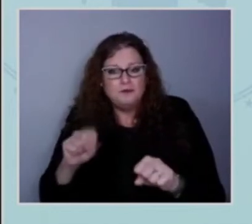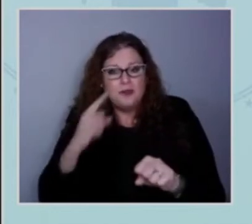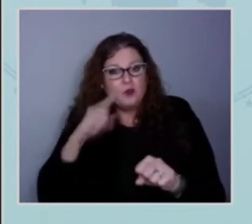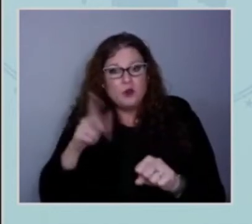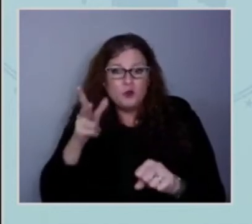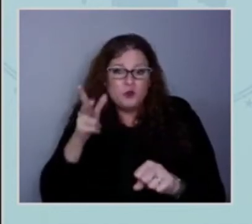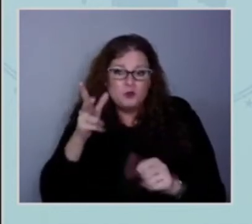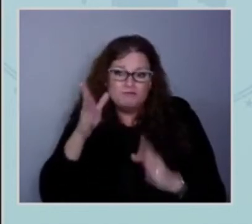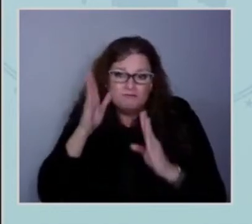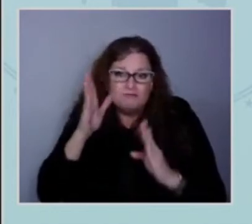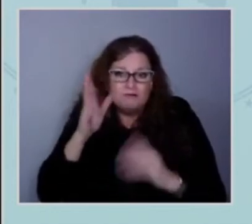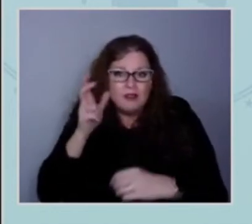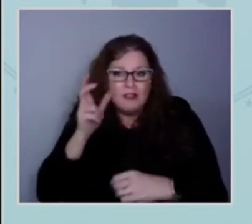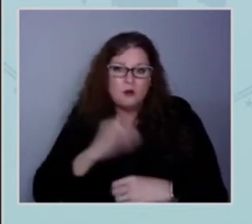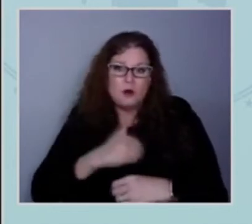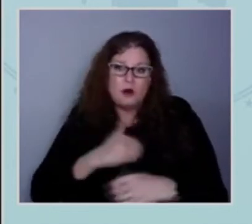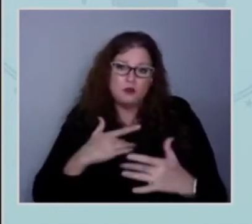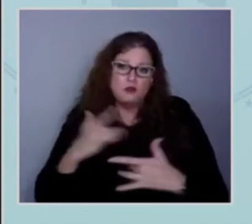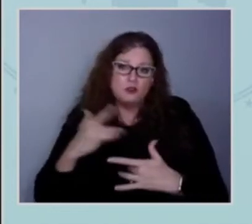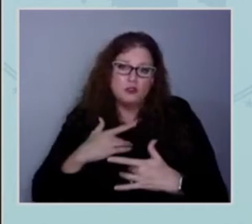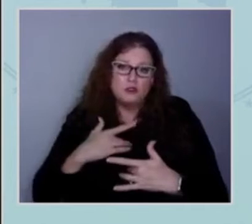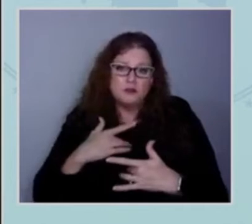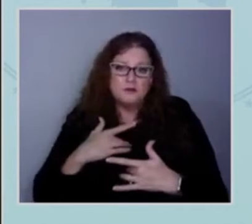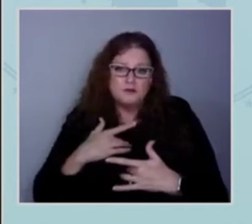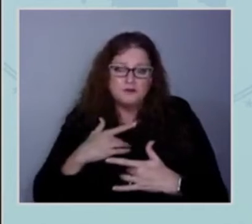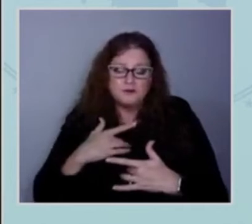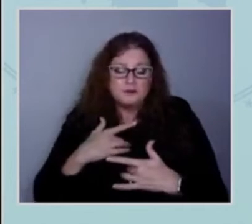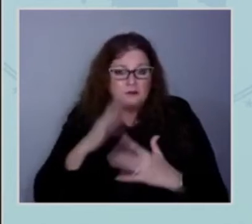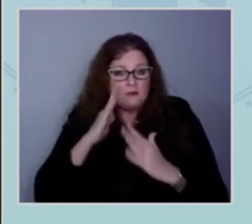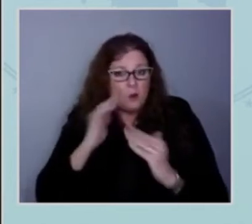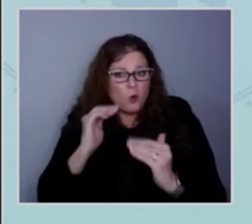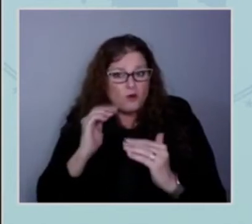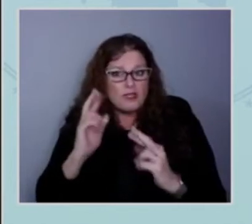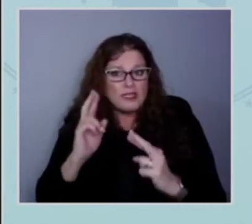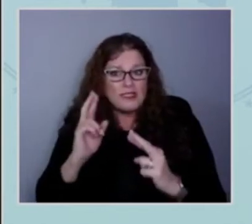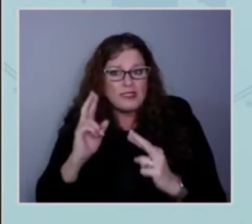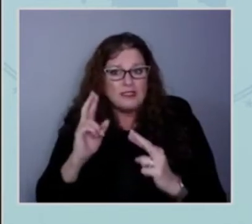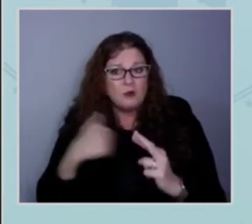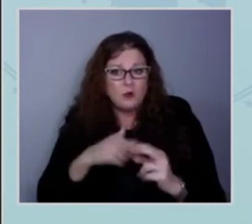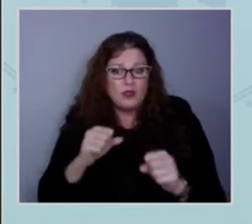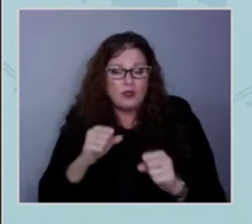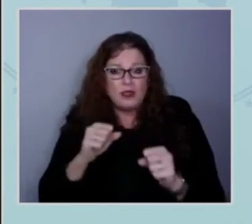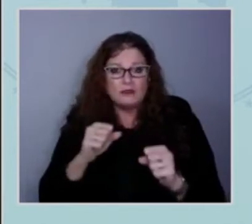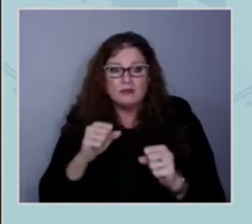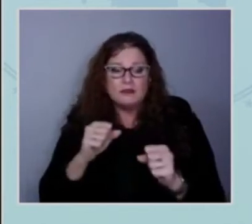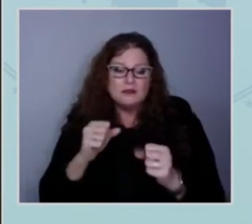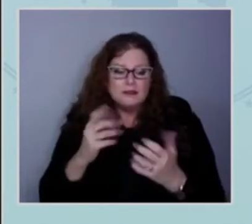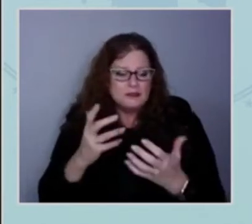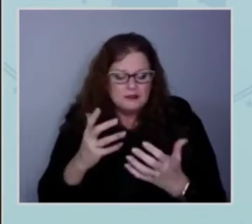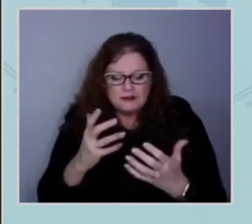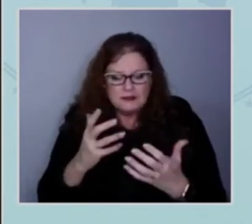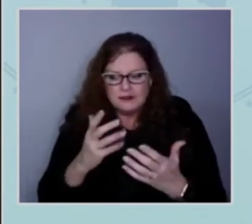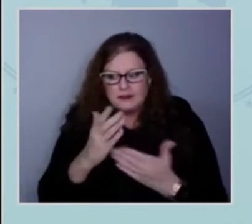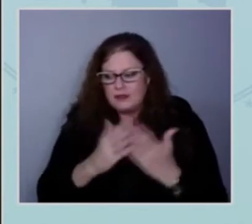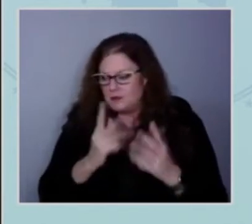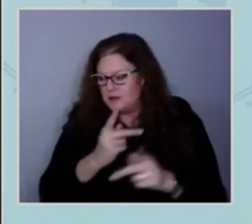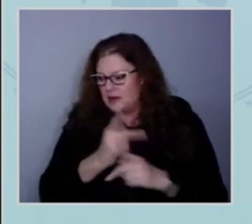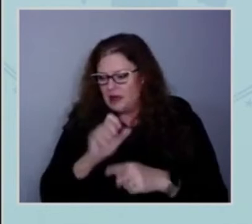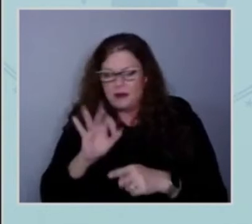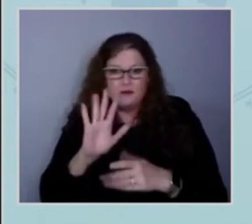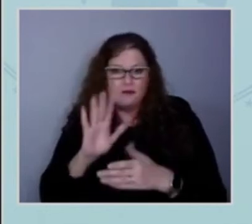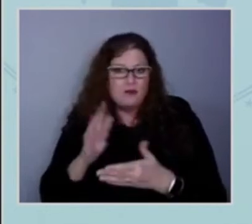time and this platform, for you listening to our concerns, and